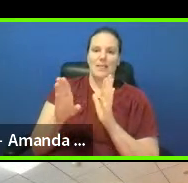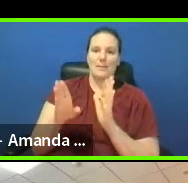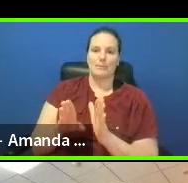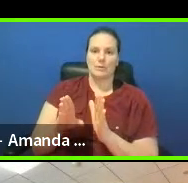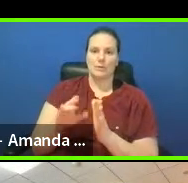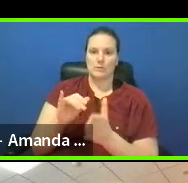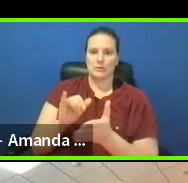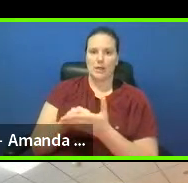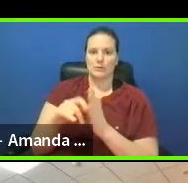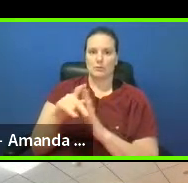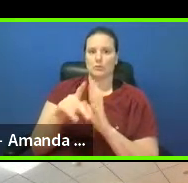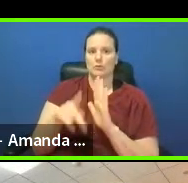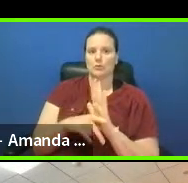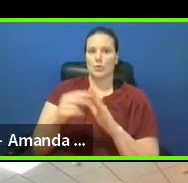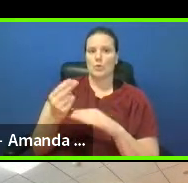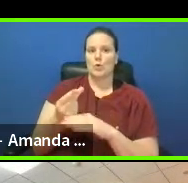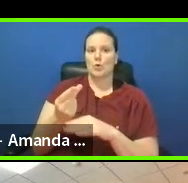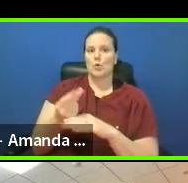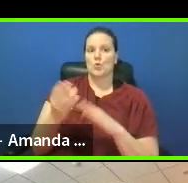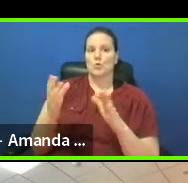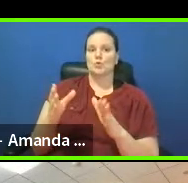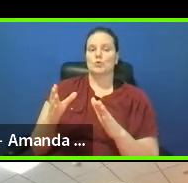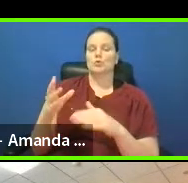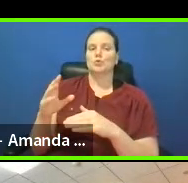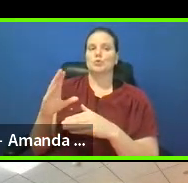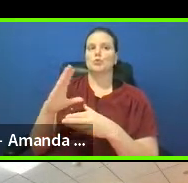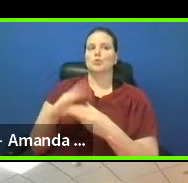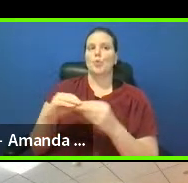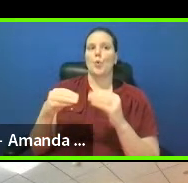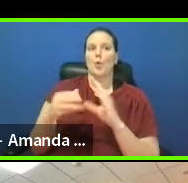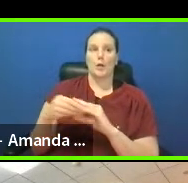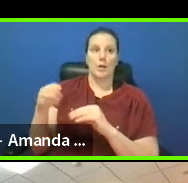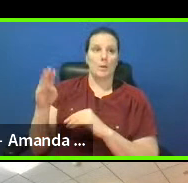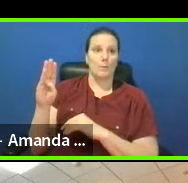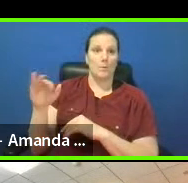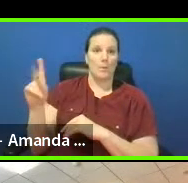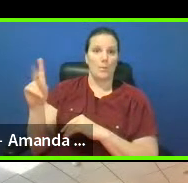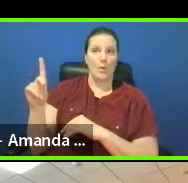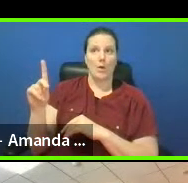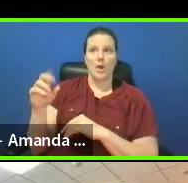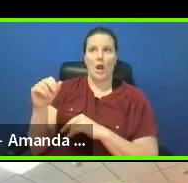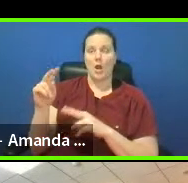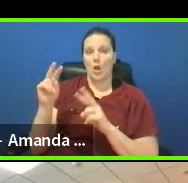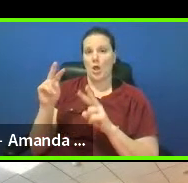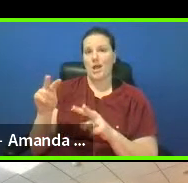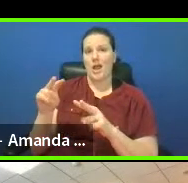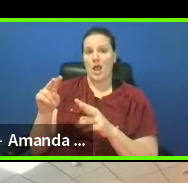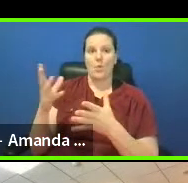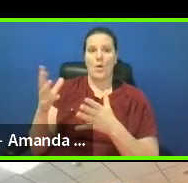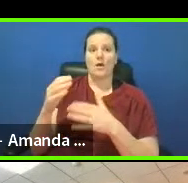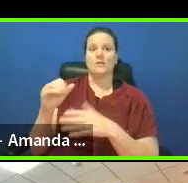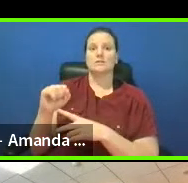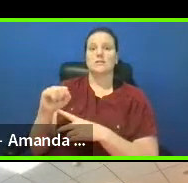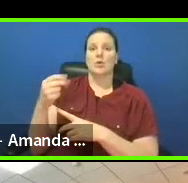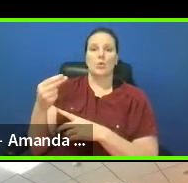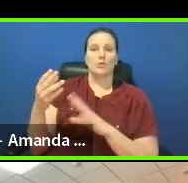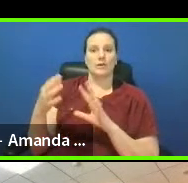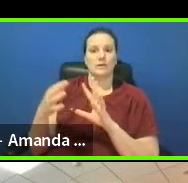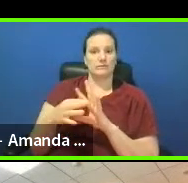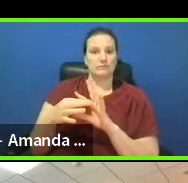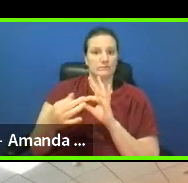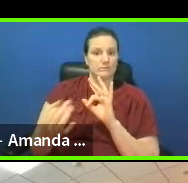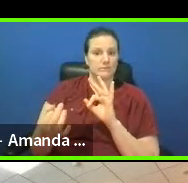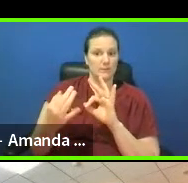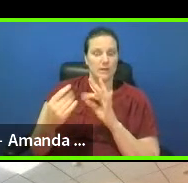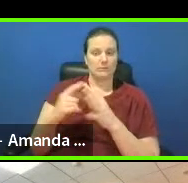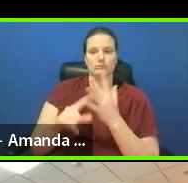the principles we use, the storyboard, and look at what the stakeholders' feedback are and so